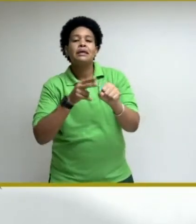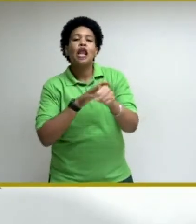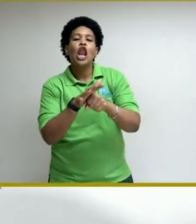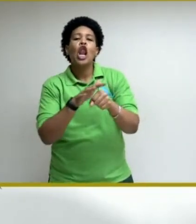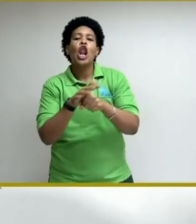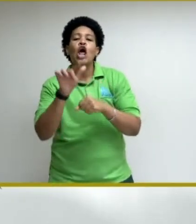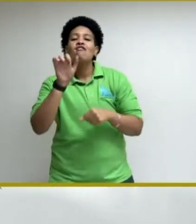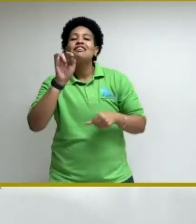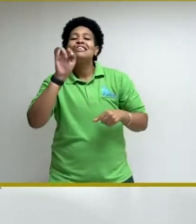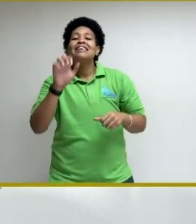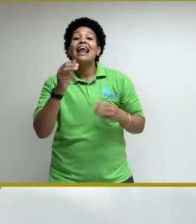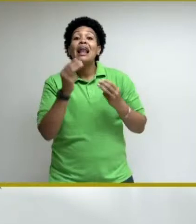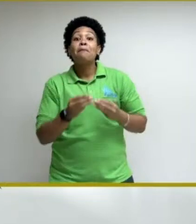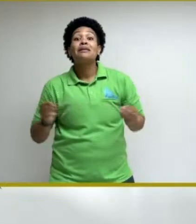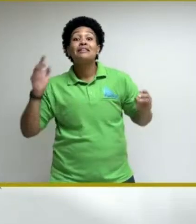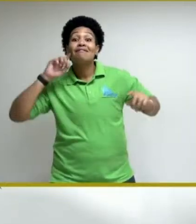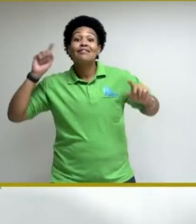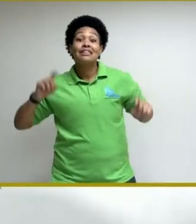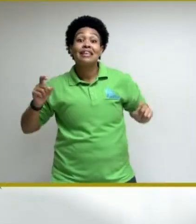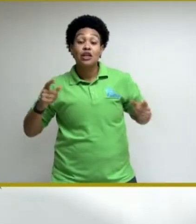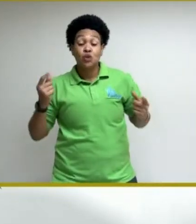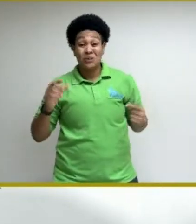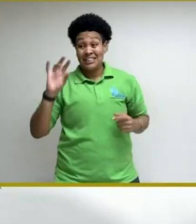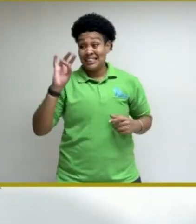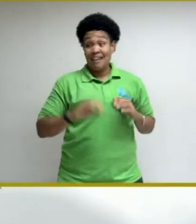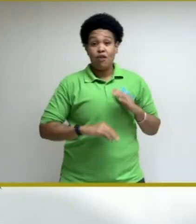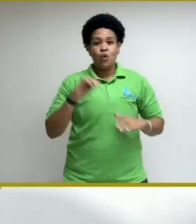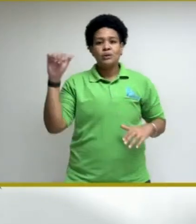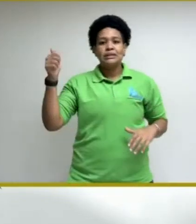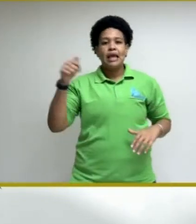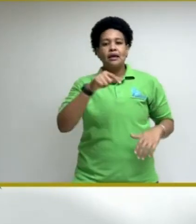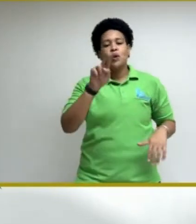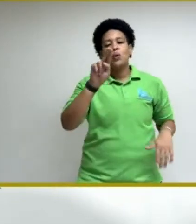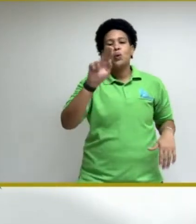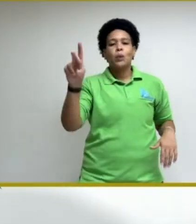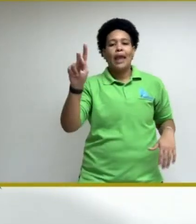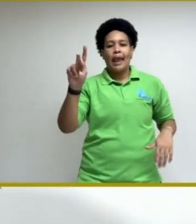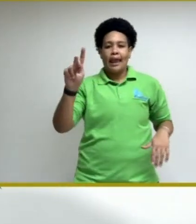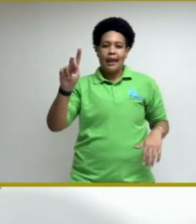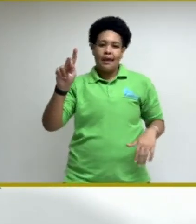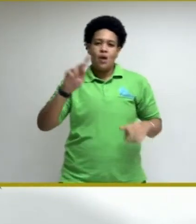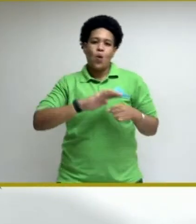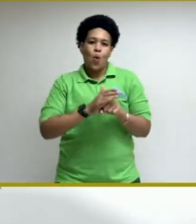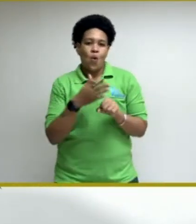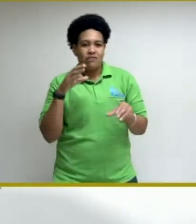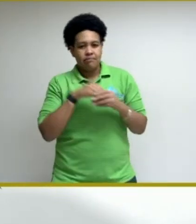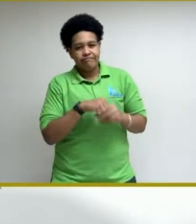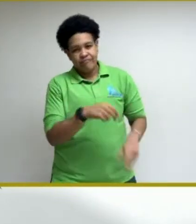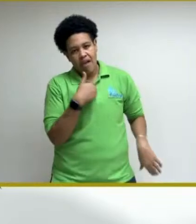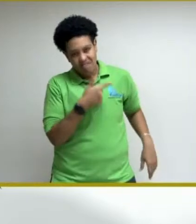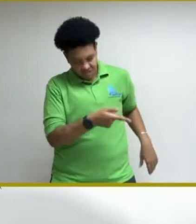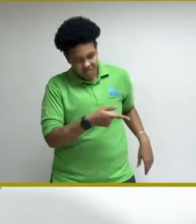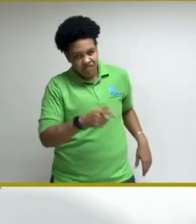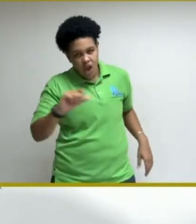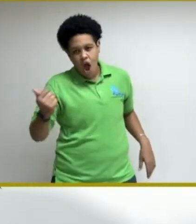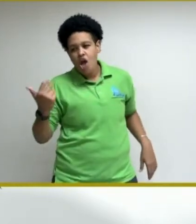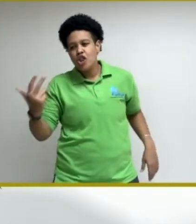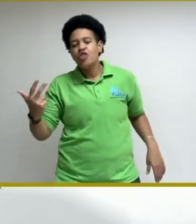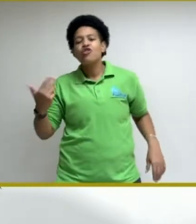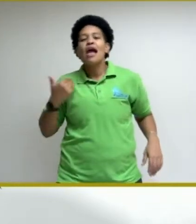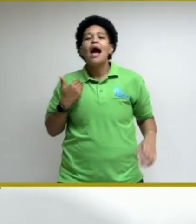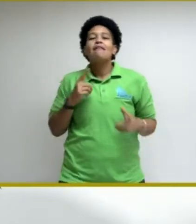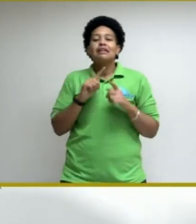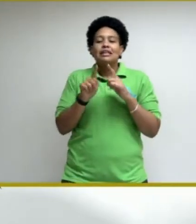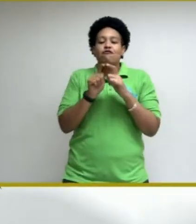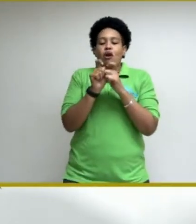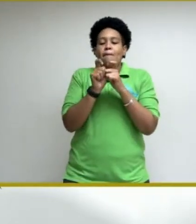test to be done, 7 of the 10 were found to have the UK variant, while the other 3 had mutations